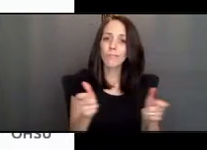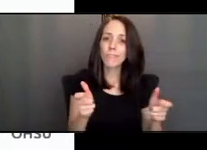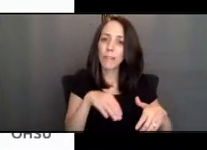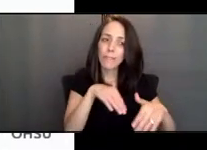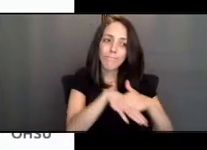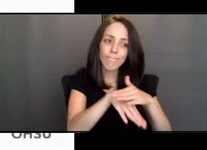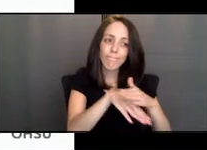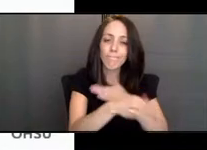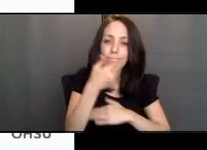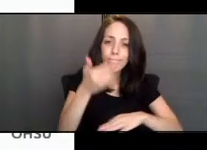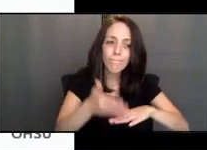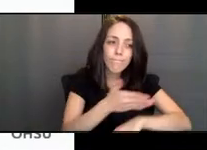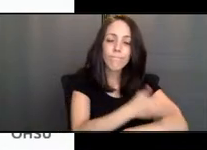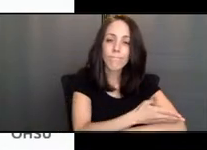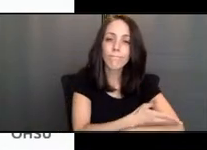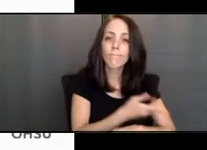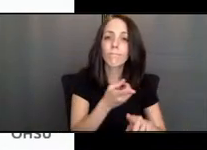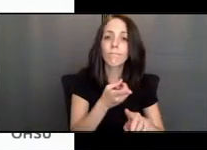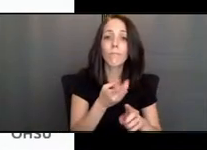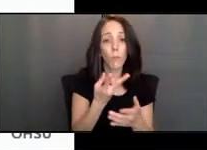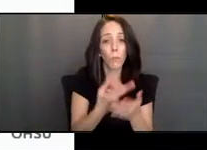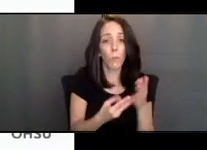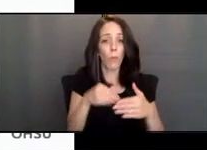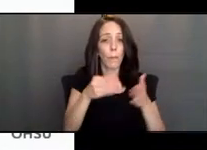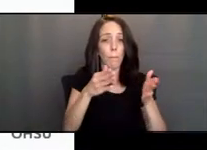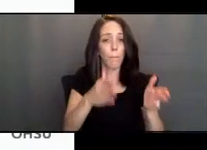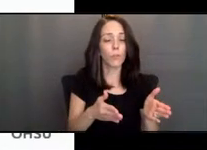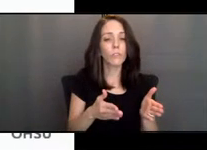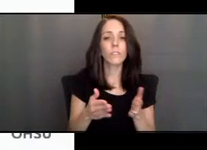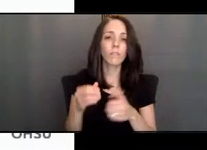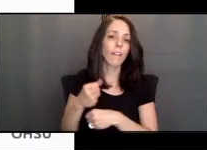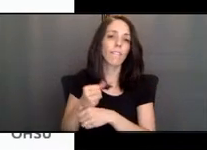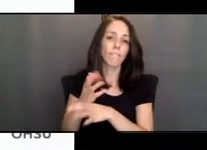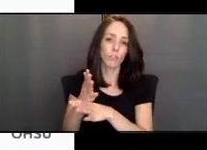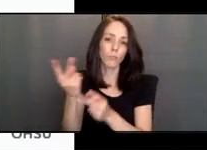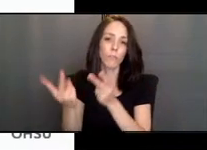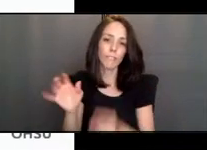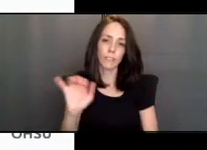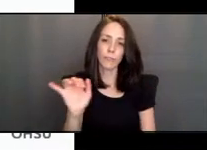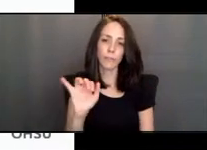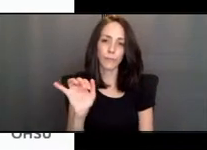and virtual visits. Next slide.